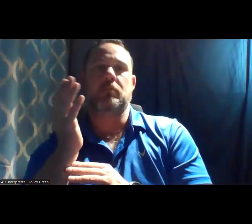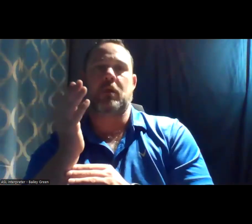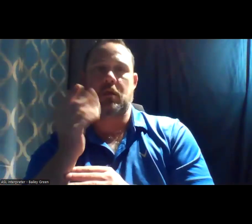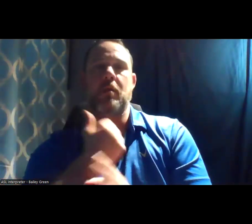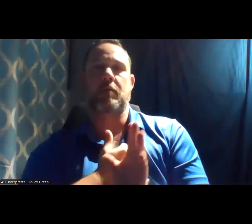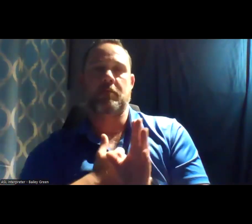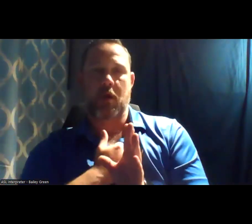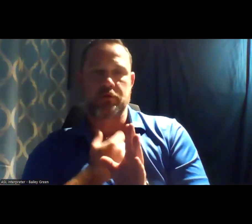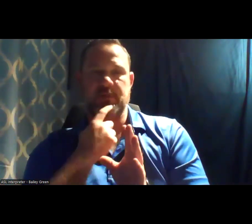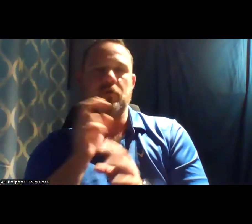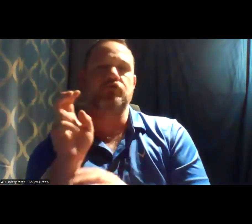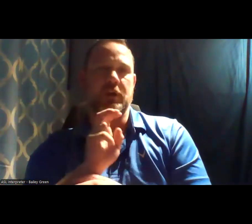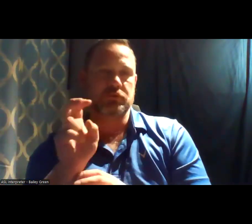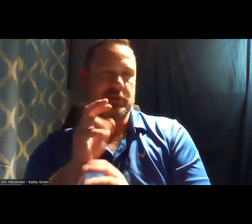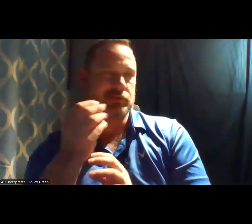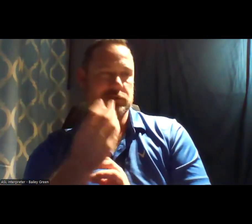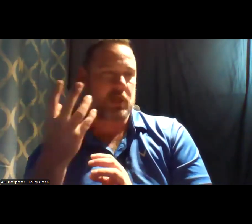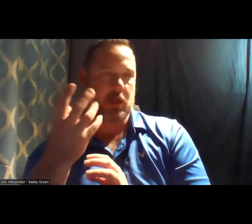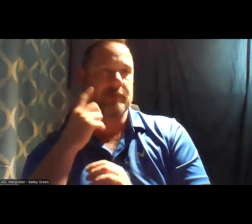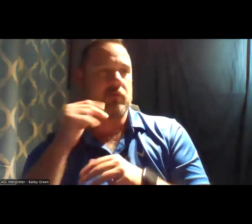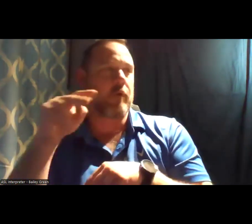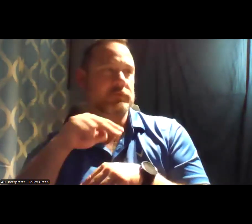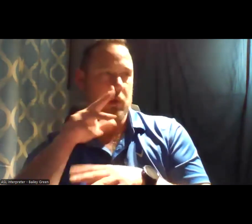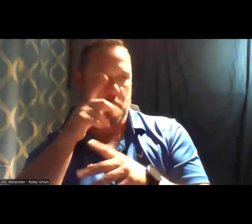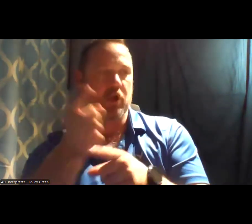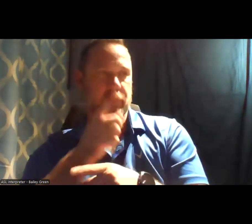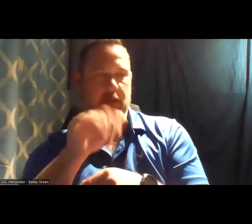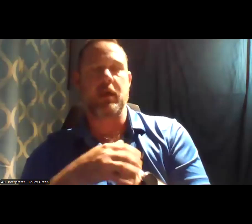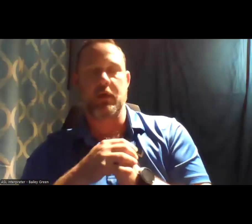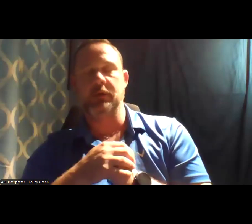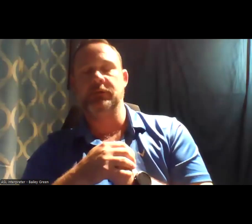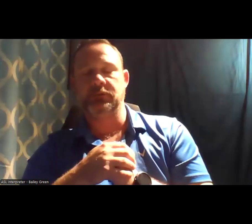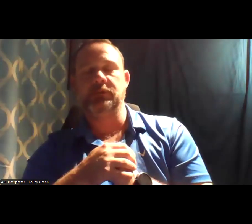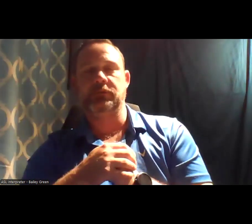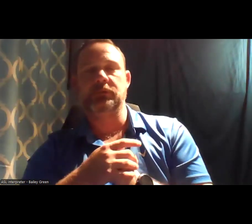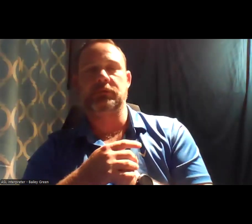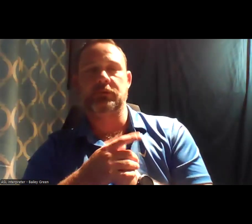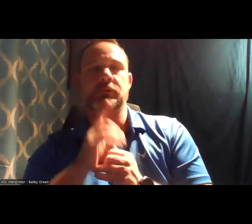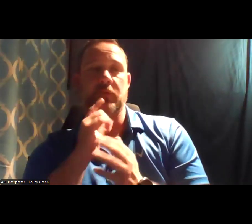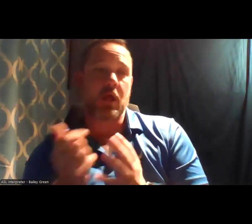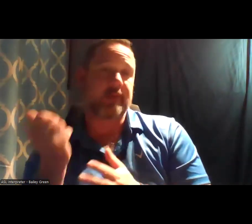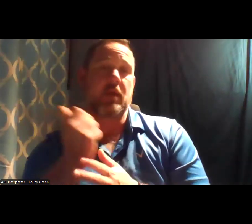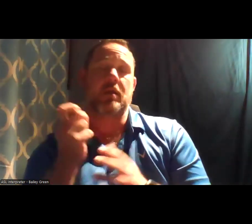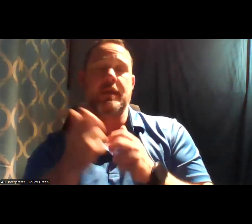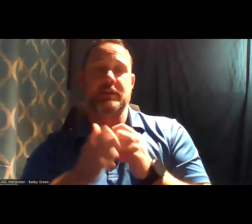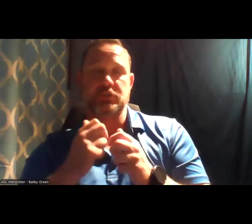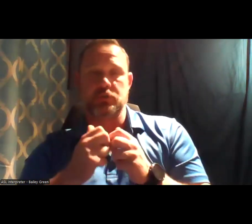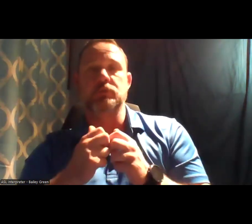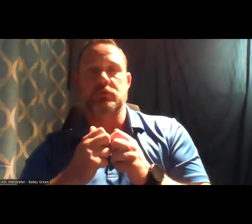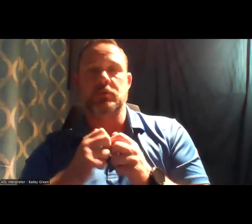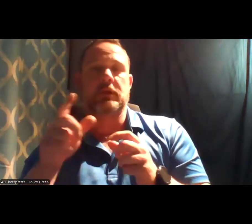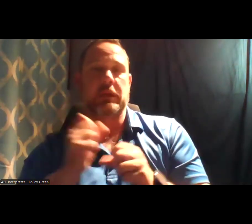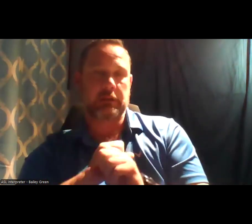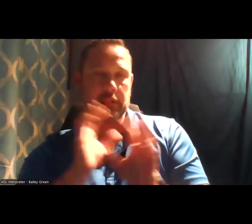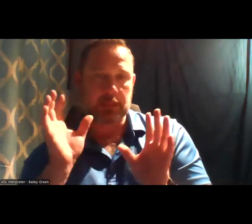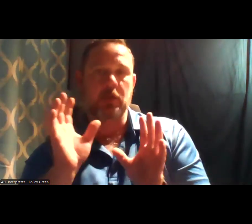apologies on the transportation slide for the oversight. We will correct that. But for elevating the issues and being so clear in